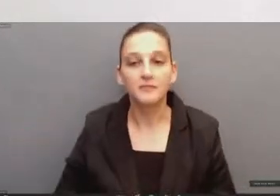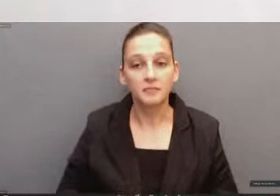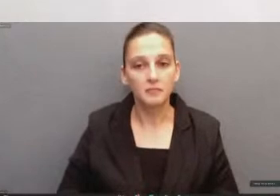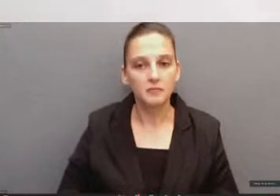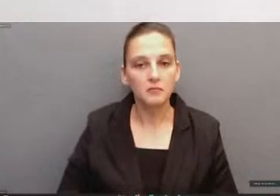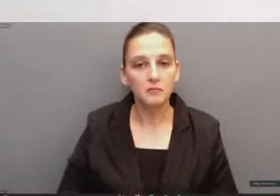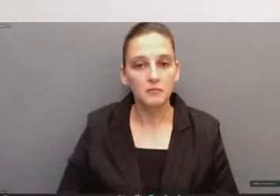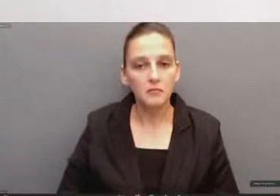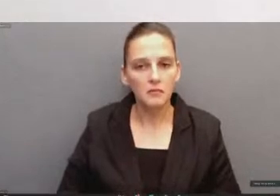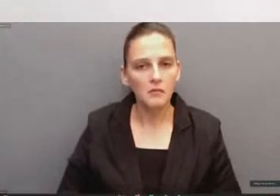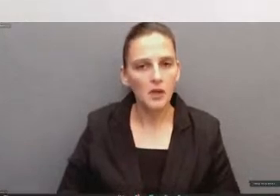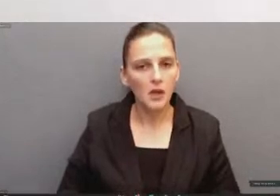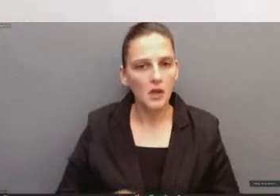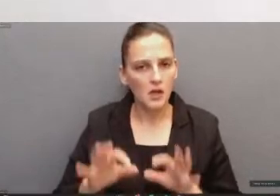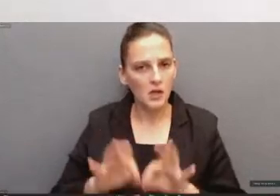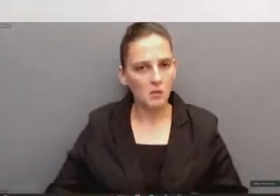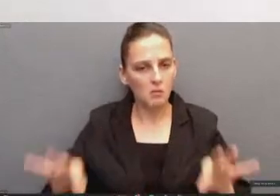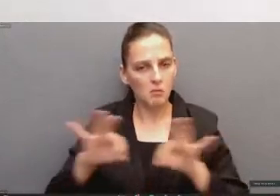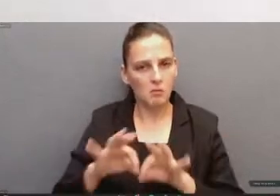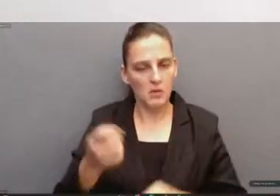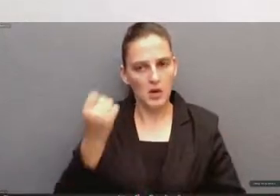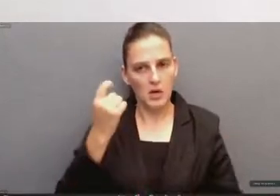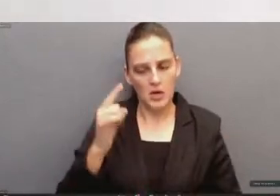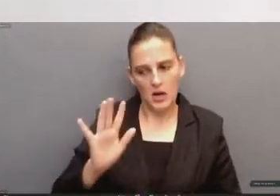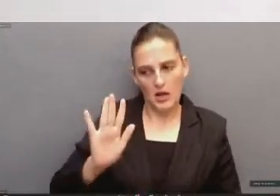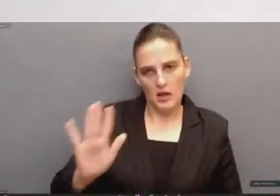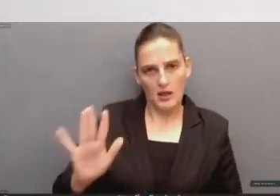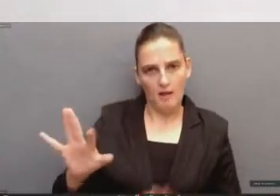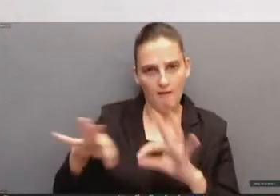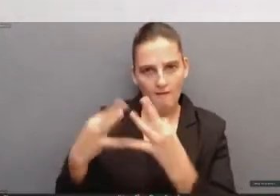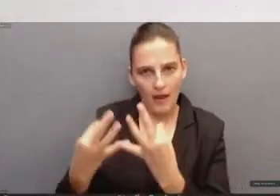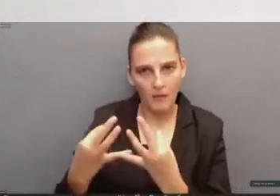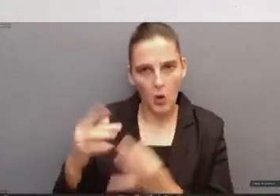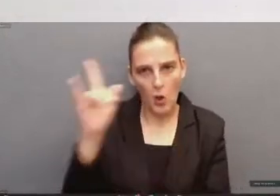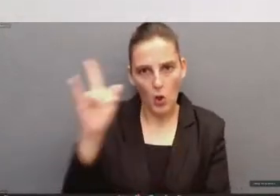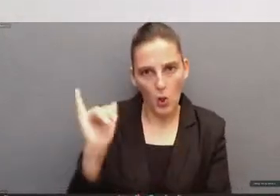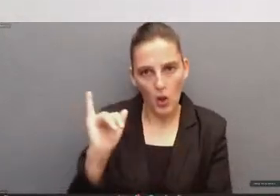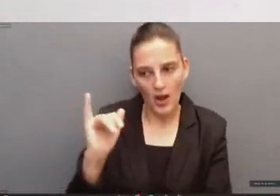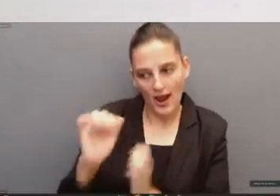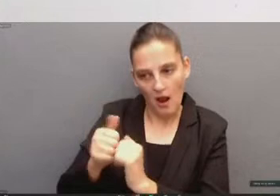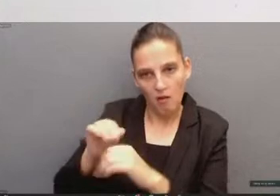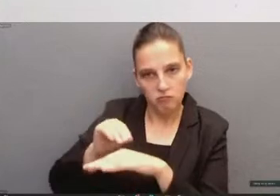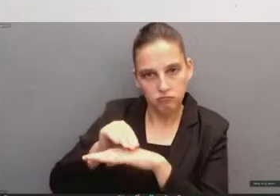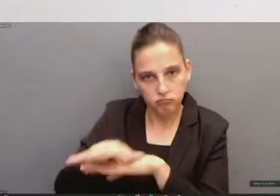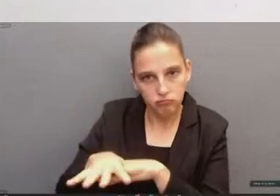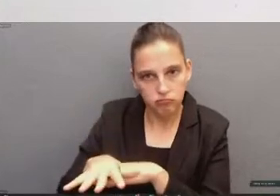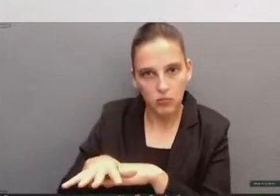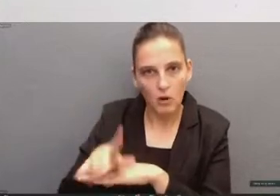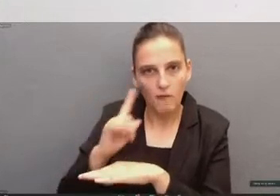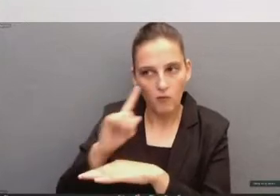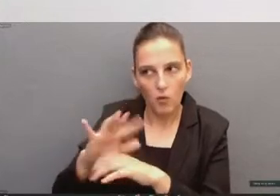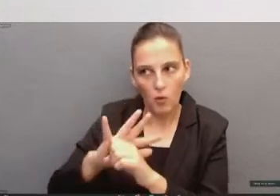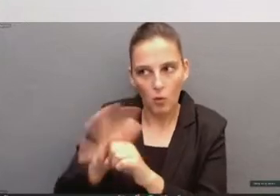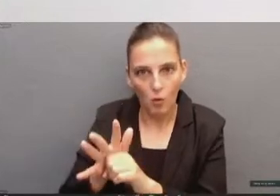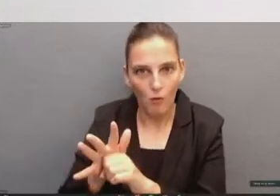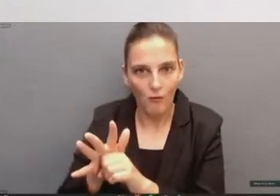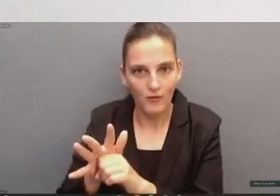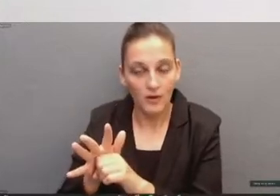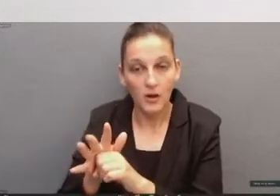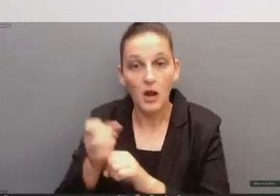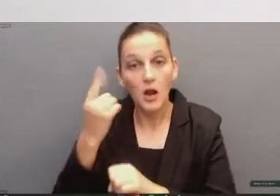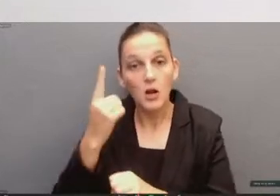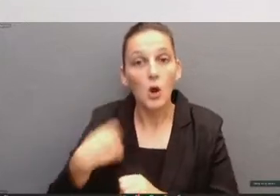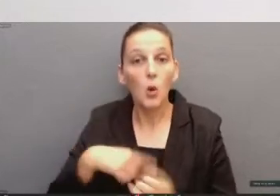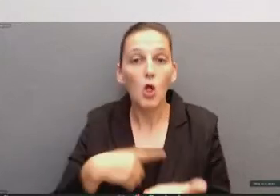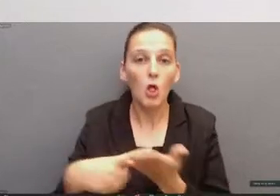demographics of the population relative to how we think about COVID-19, is that when we address issues around